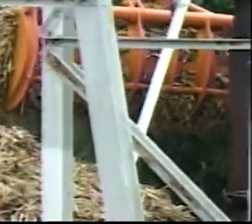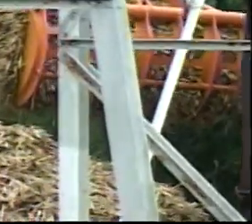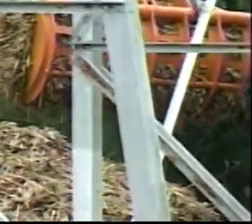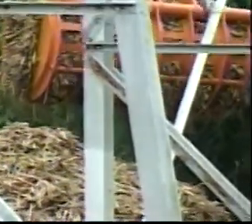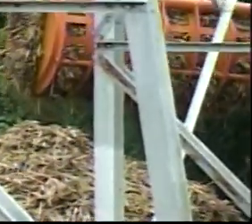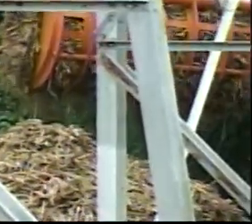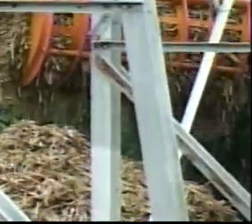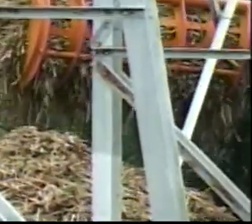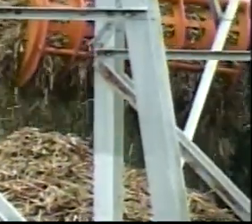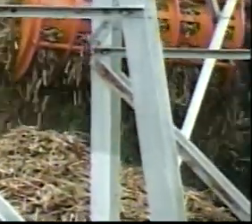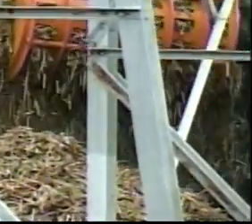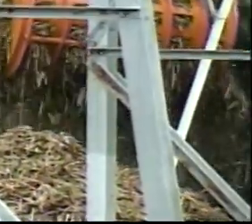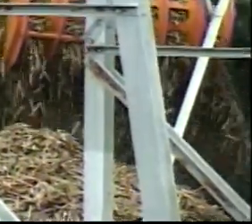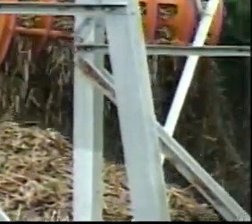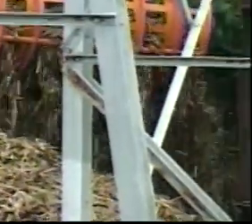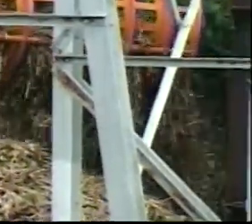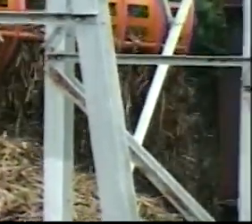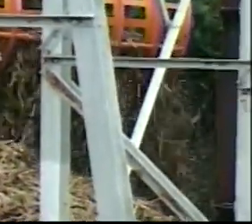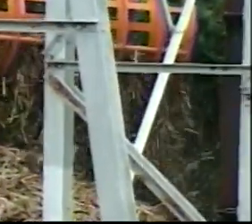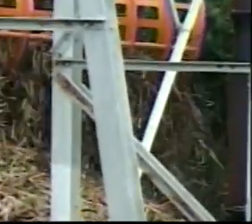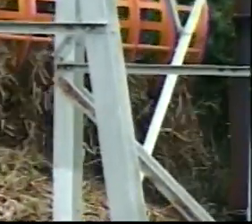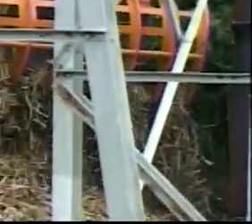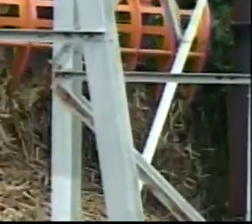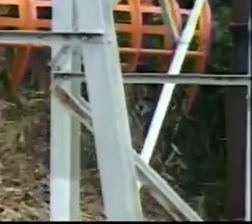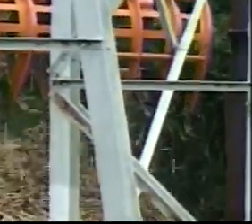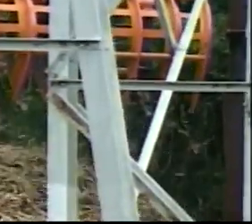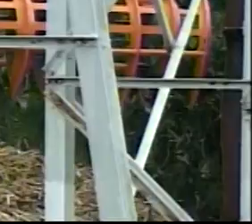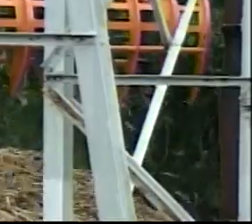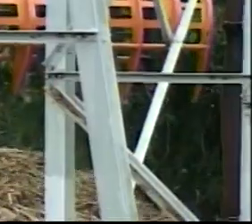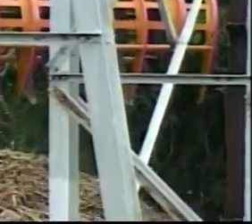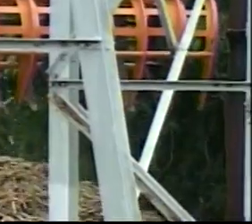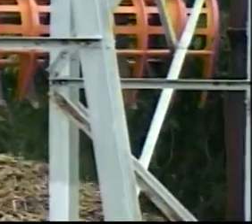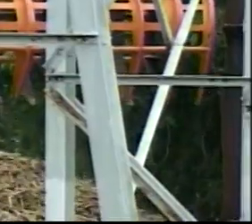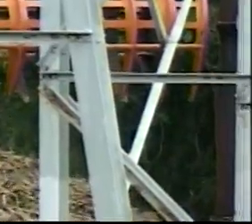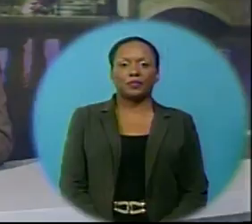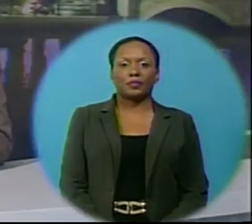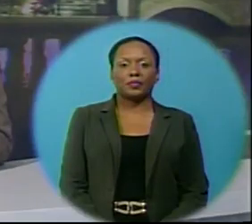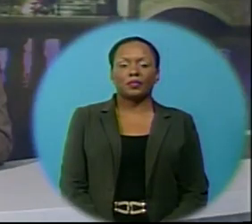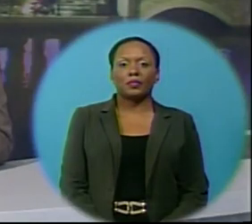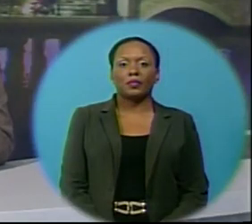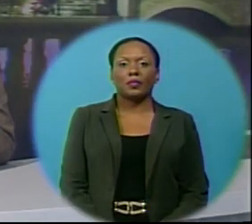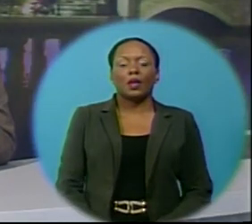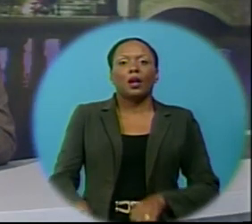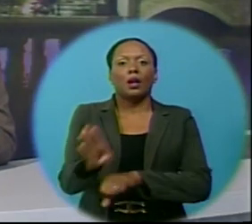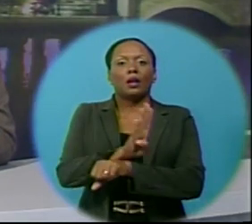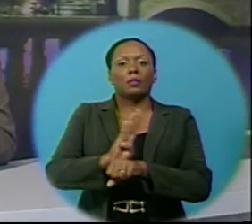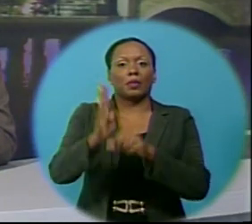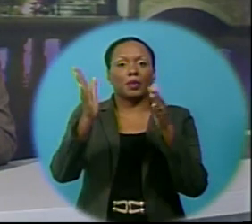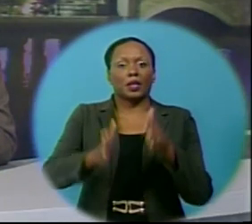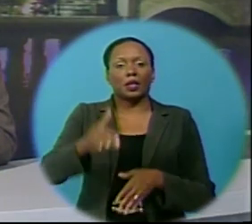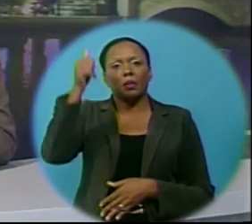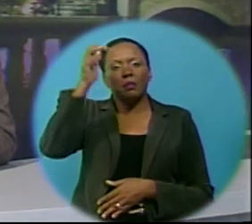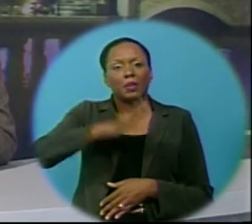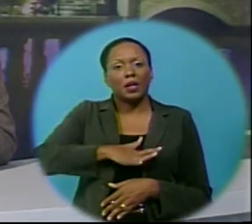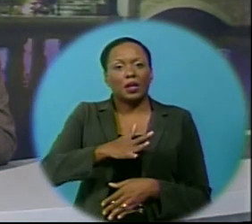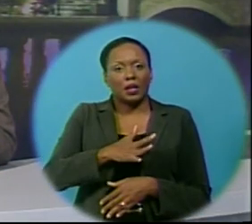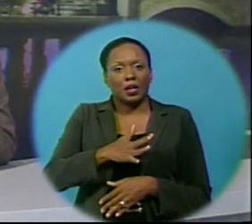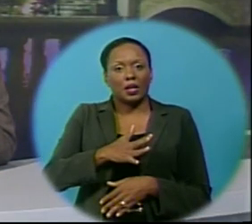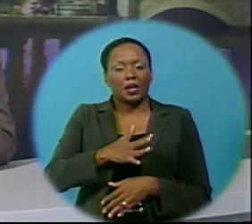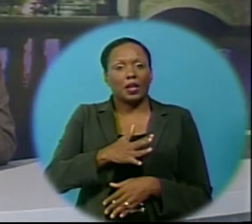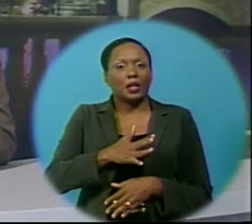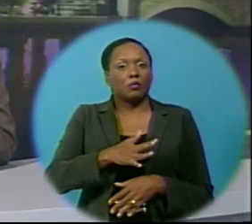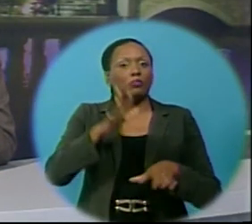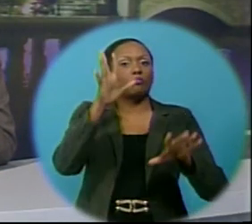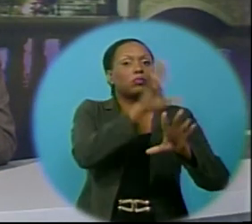to undertake repairs to a boiler. Lisa Lord, CBC News. A Barbadian man nabbed attempting